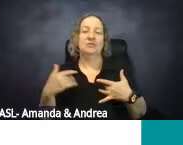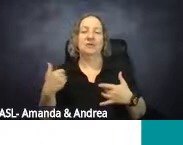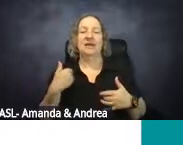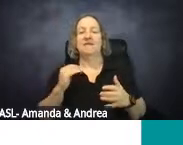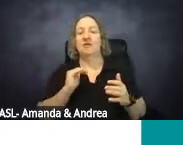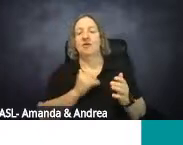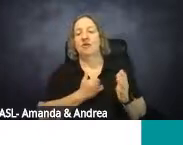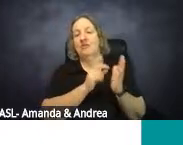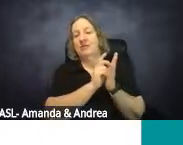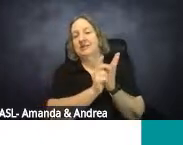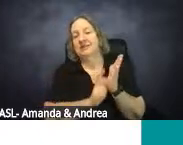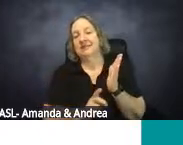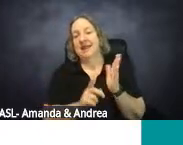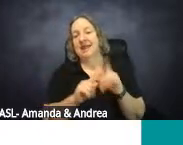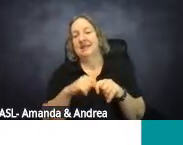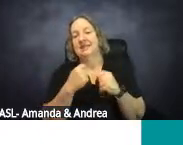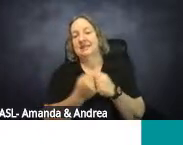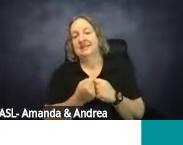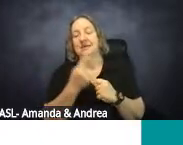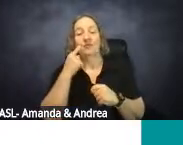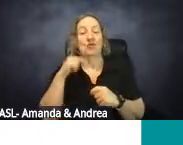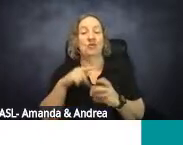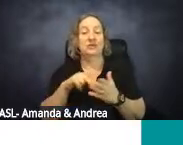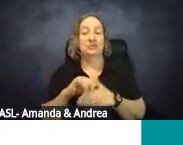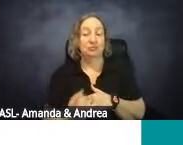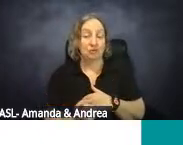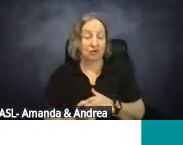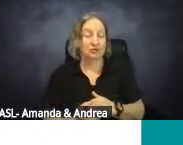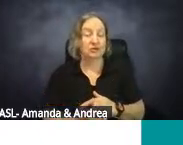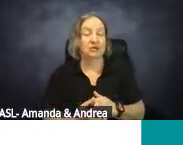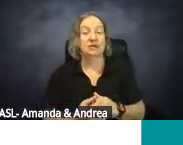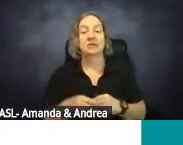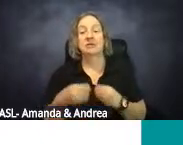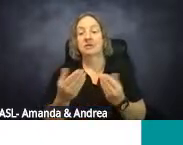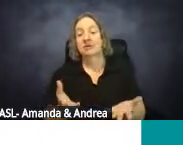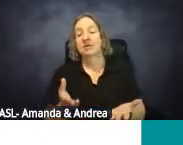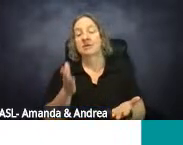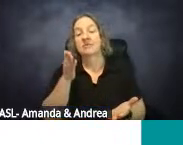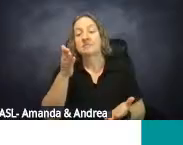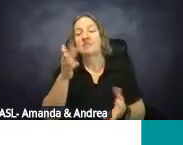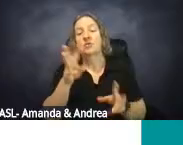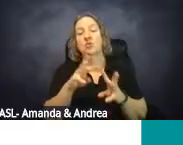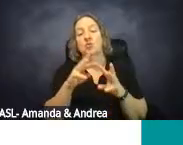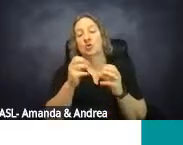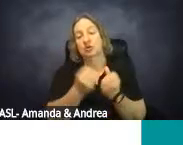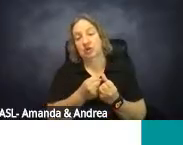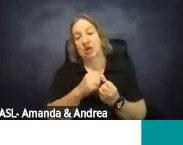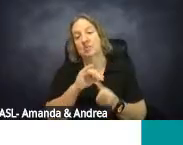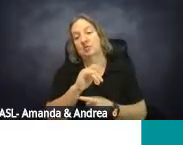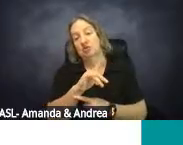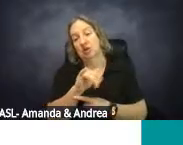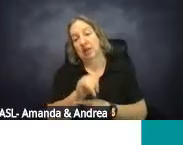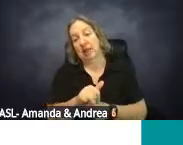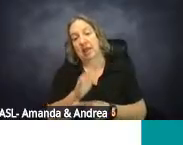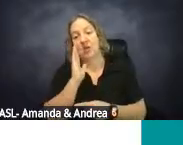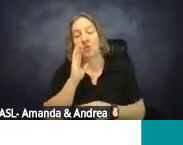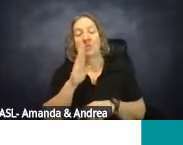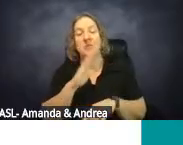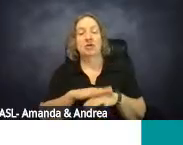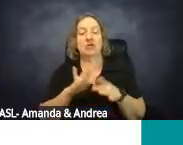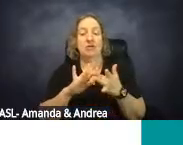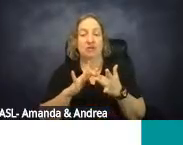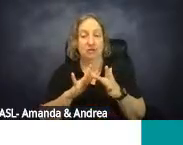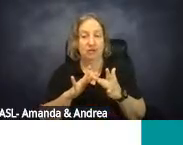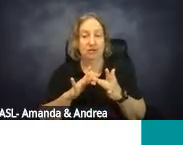design team on the project be able to offer an upcoming workshop in July that's going to be virtual.